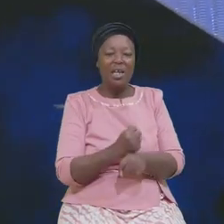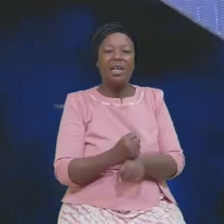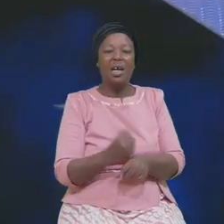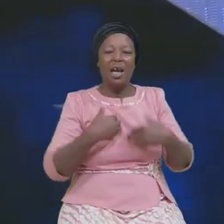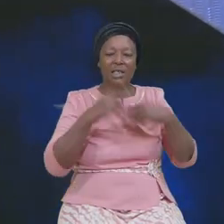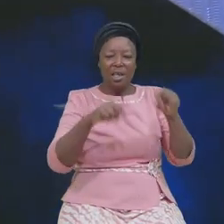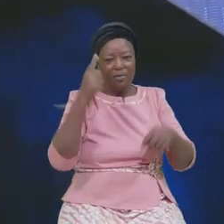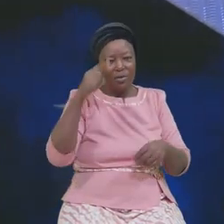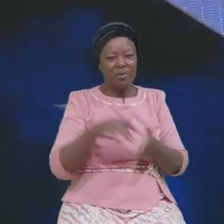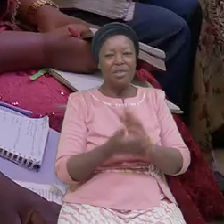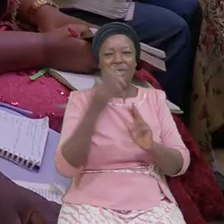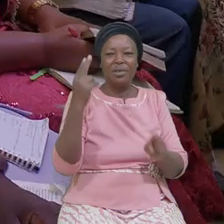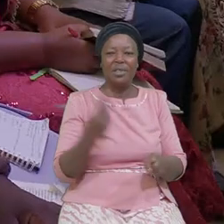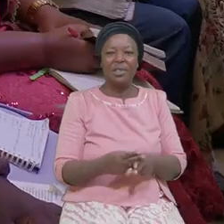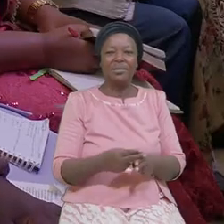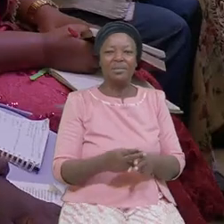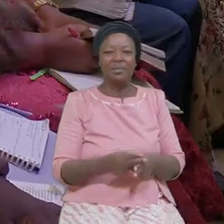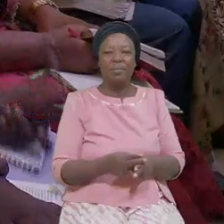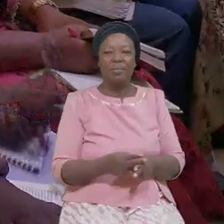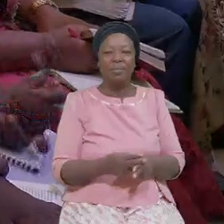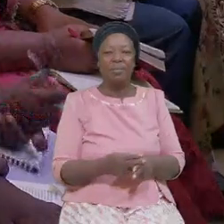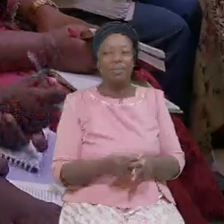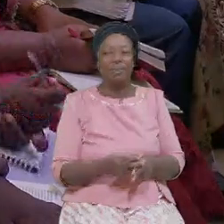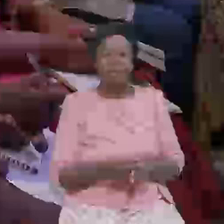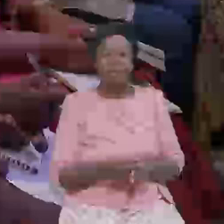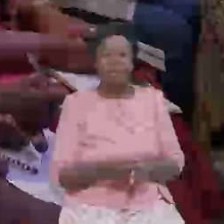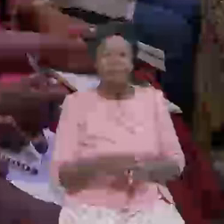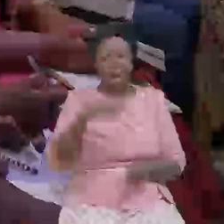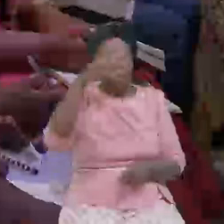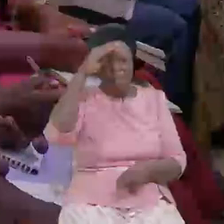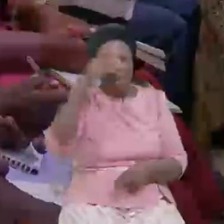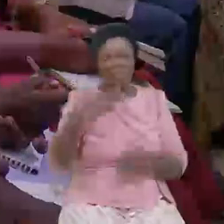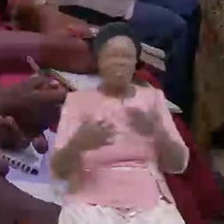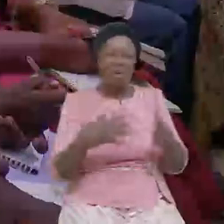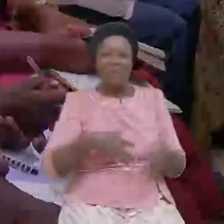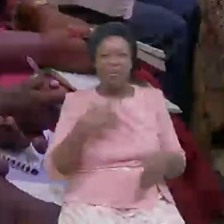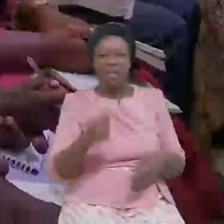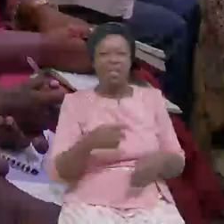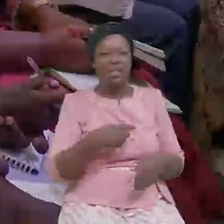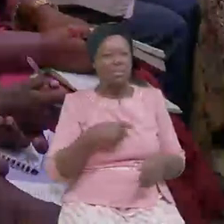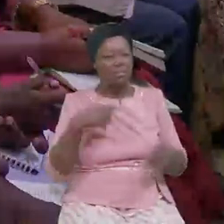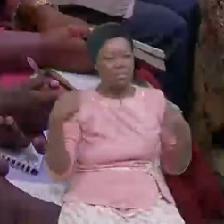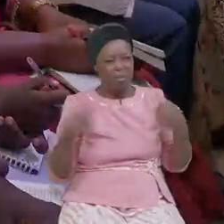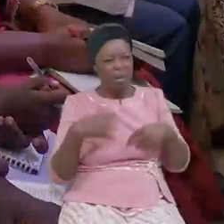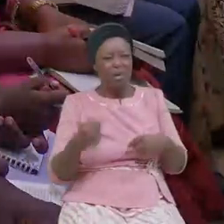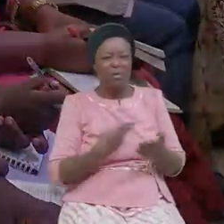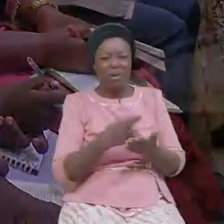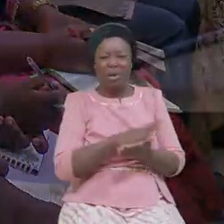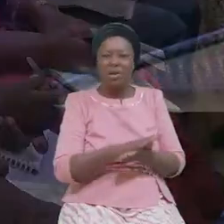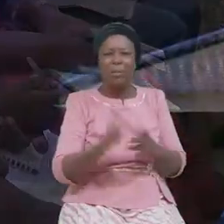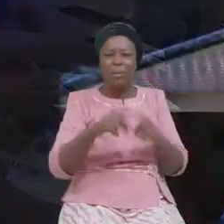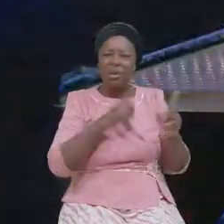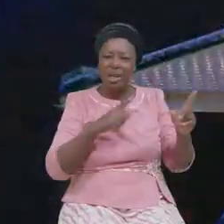in Jesus' name. Amen. Many might be the afflictions of the righteous, but the Lord